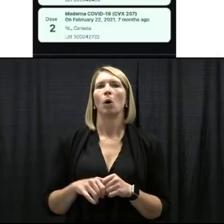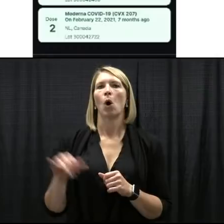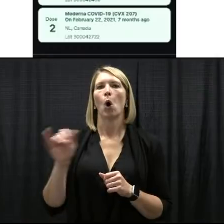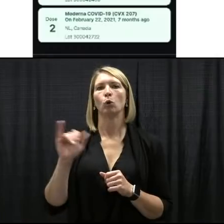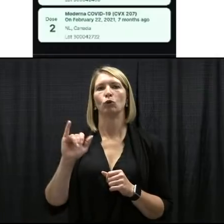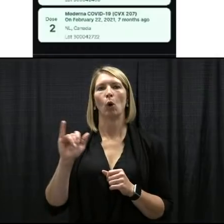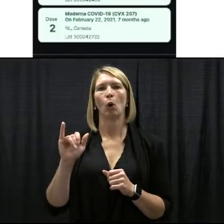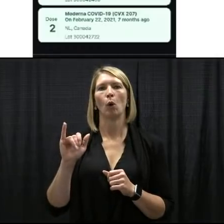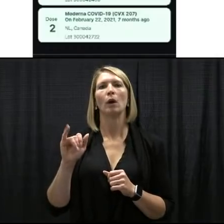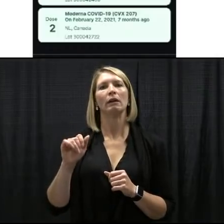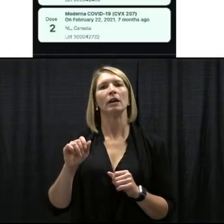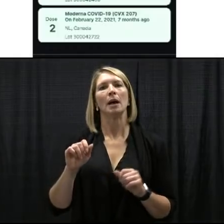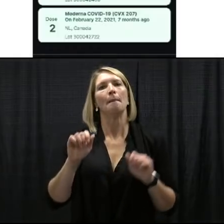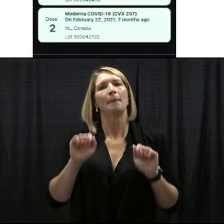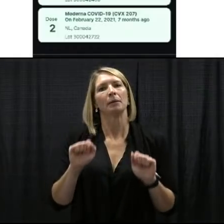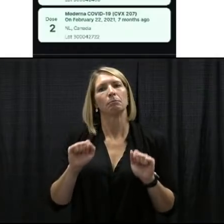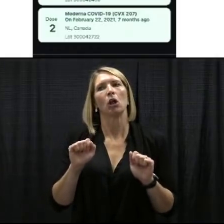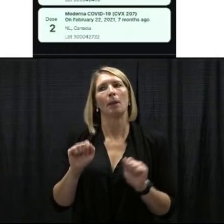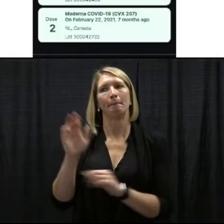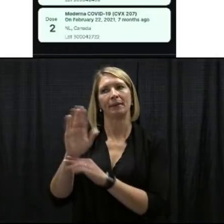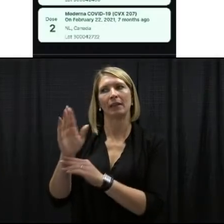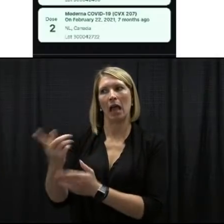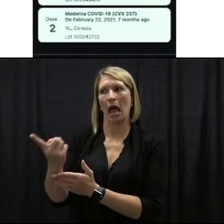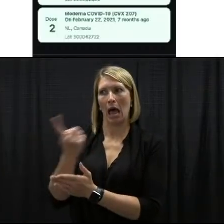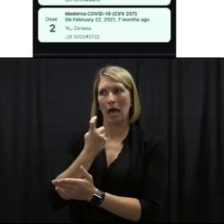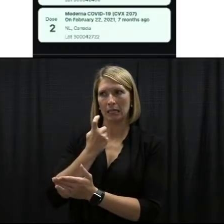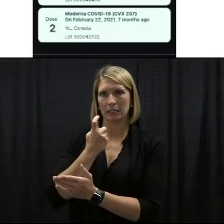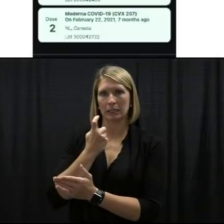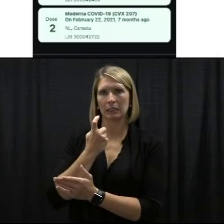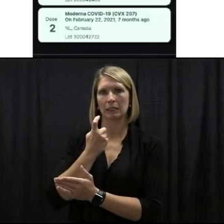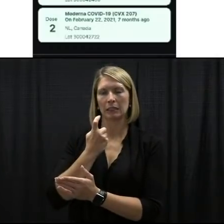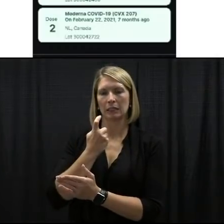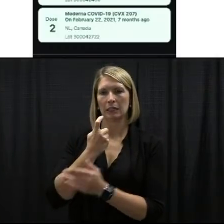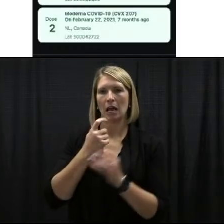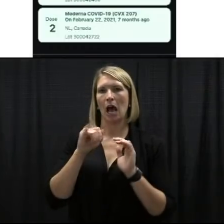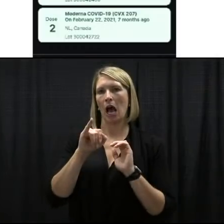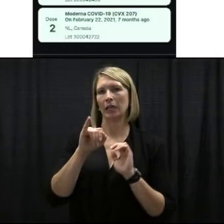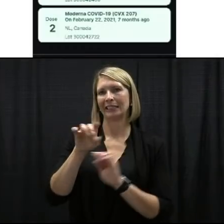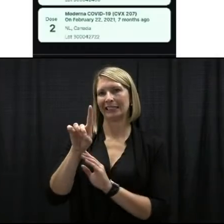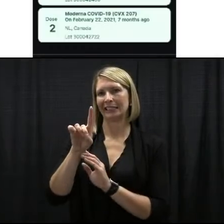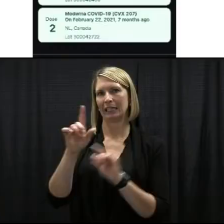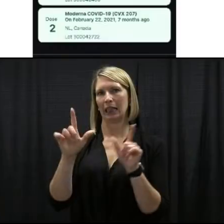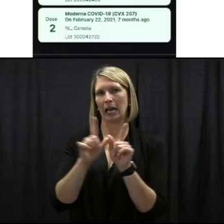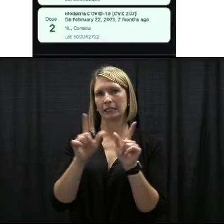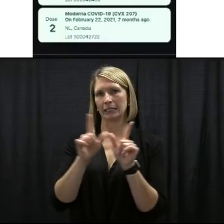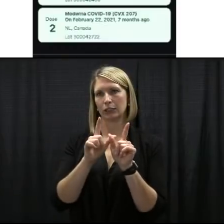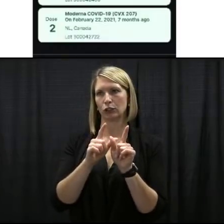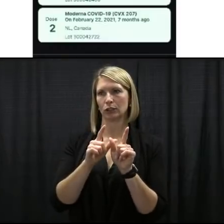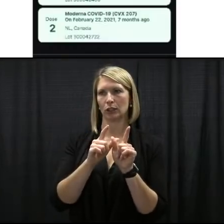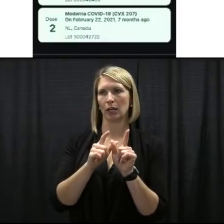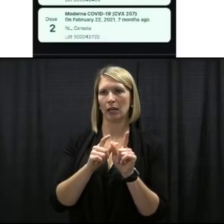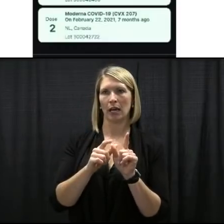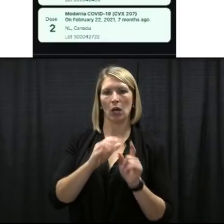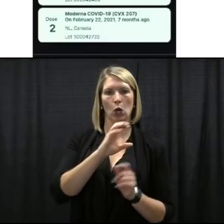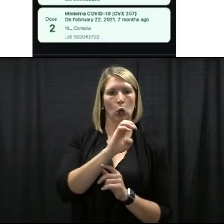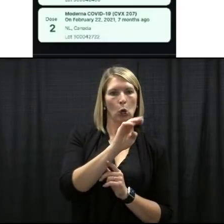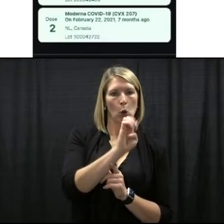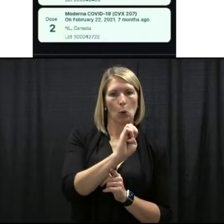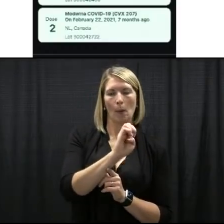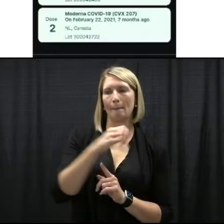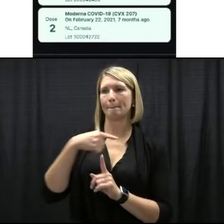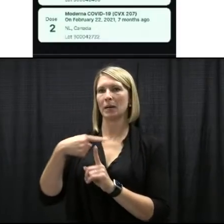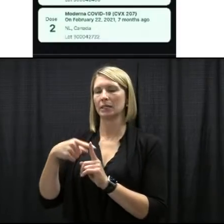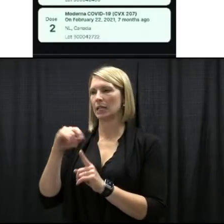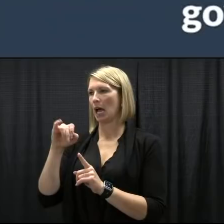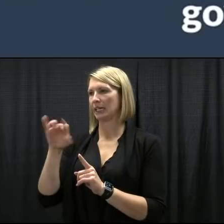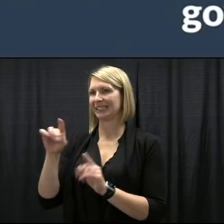I'm Sarah Studley, and so that the name on the app matches my ID name.